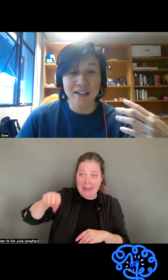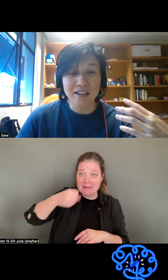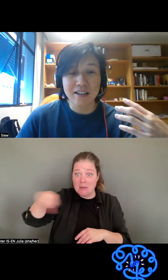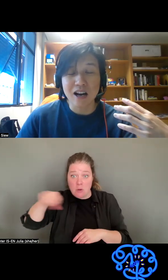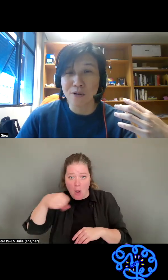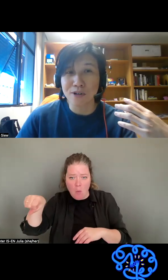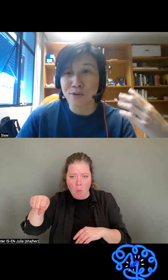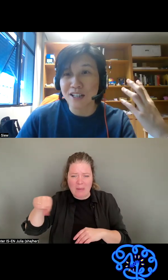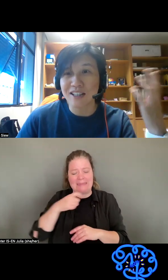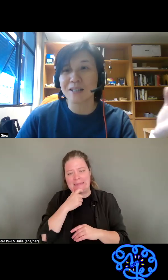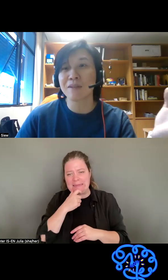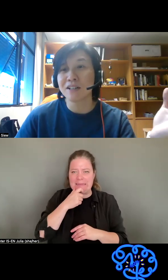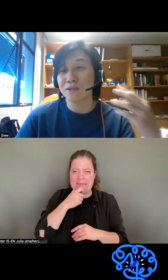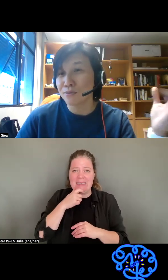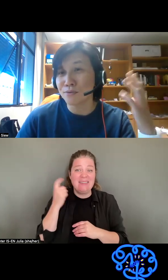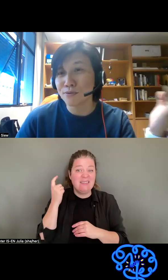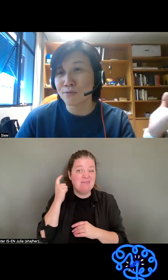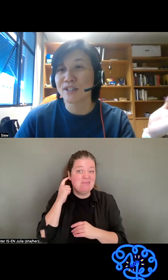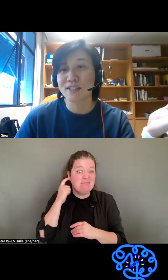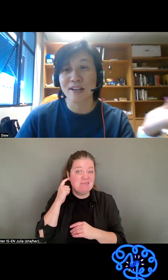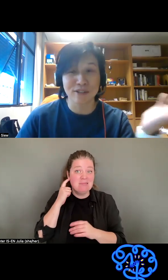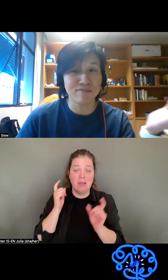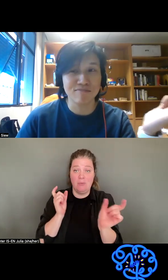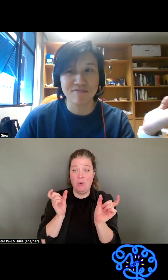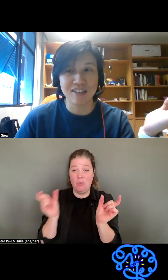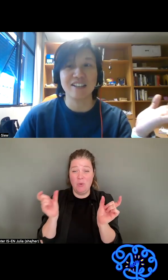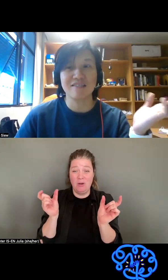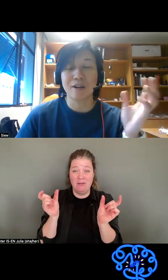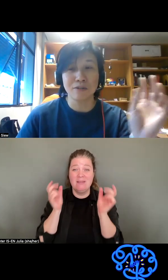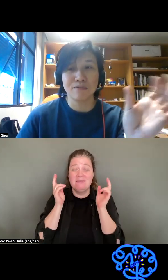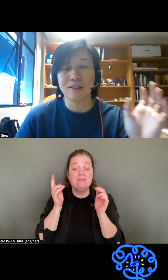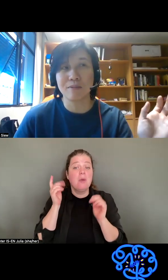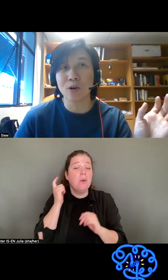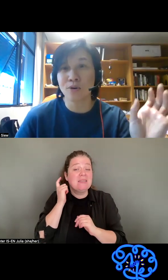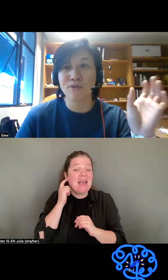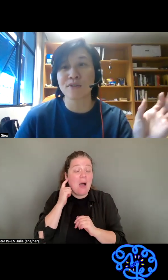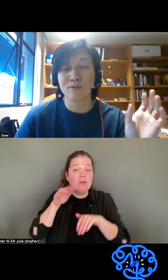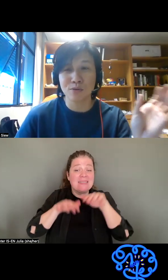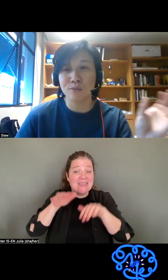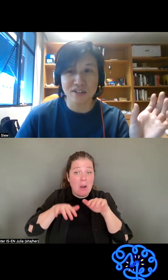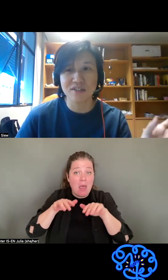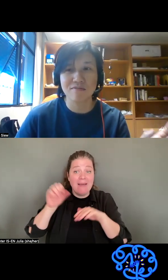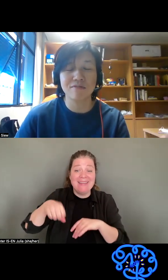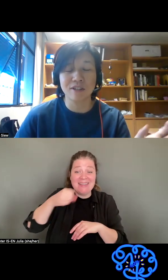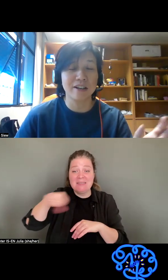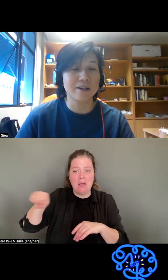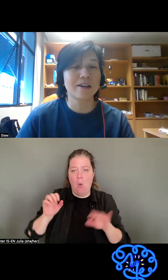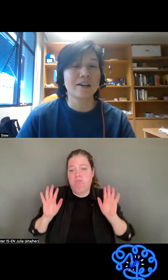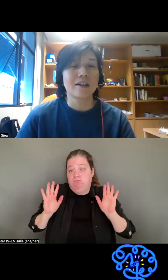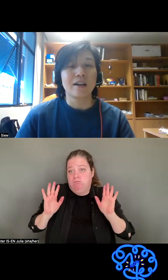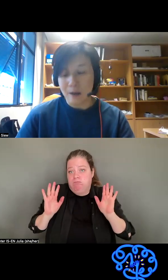like how acoustically similar the two words sound like, or the audio files of the two words were